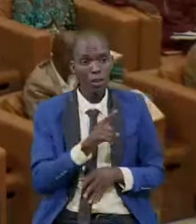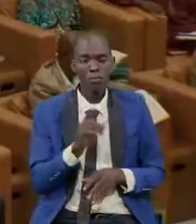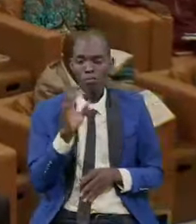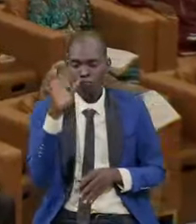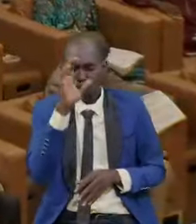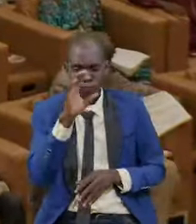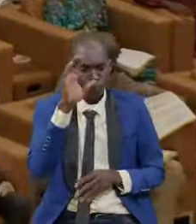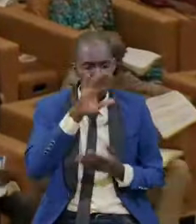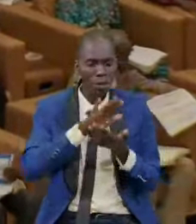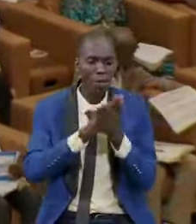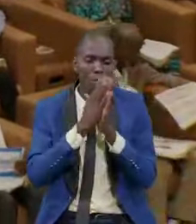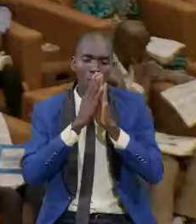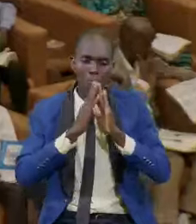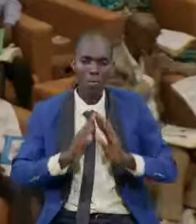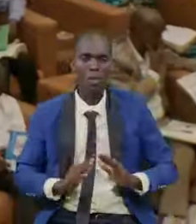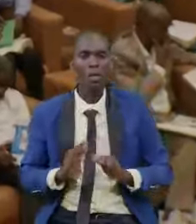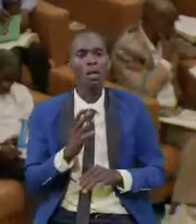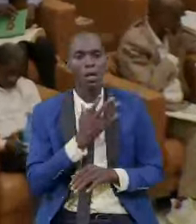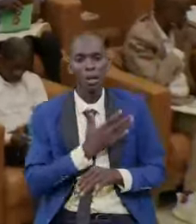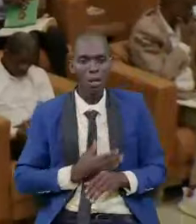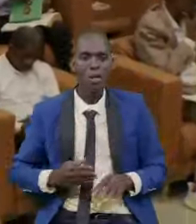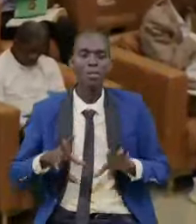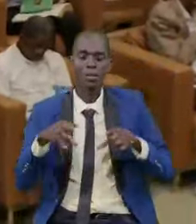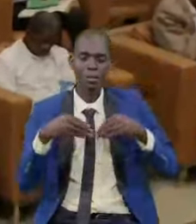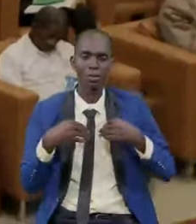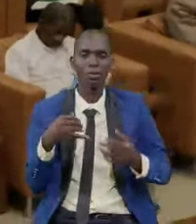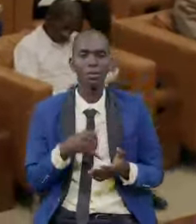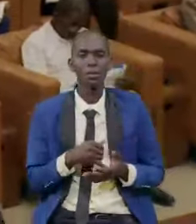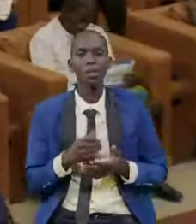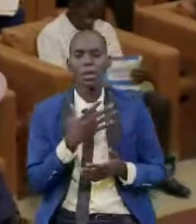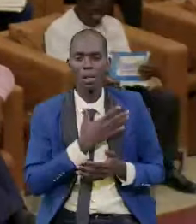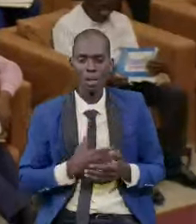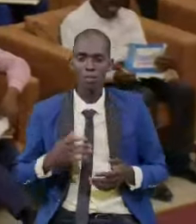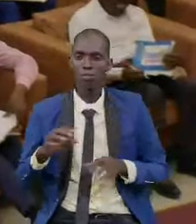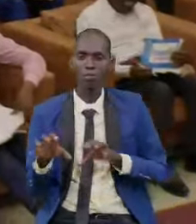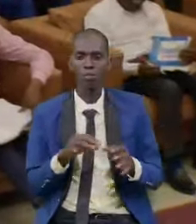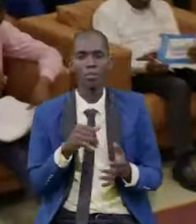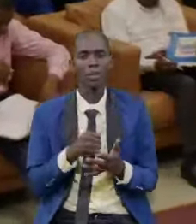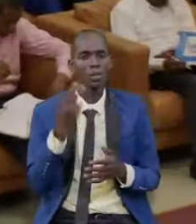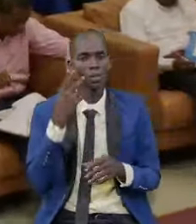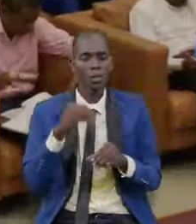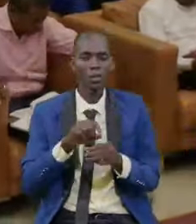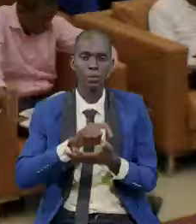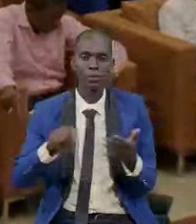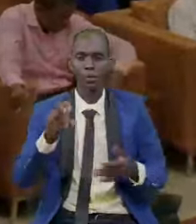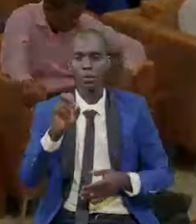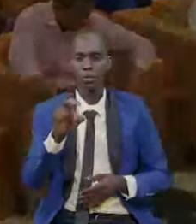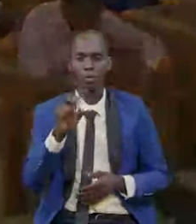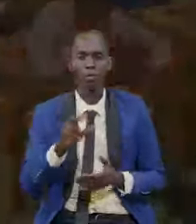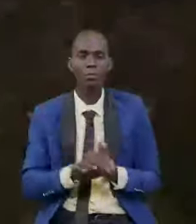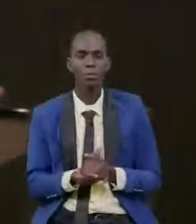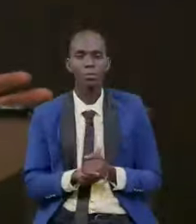seek peace and ensue it and ensure it. Look at verse 12. In verse